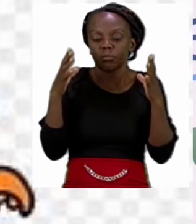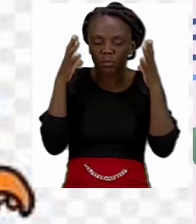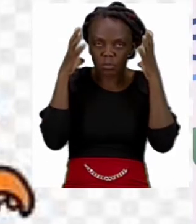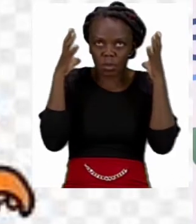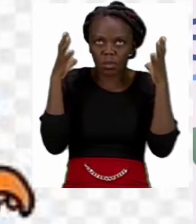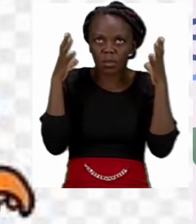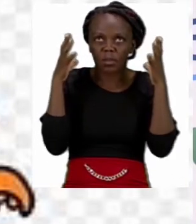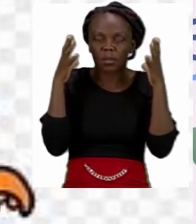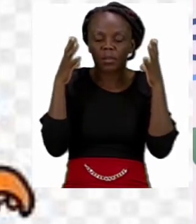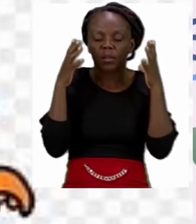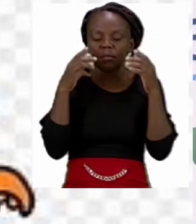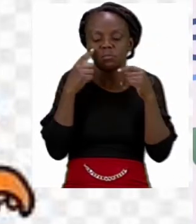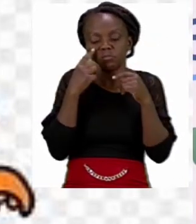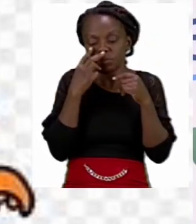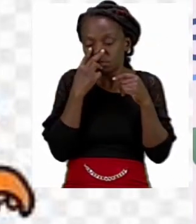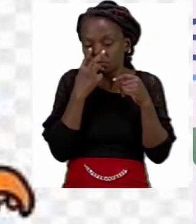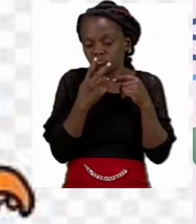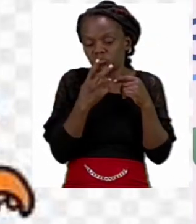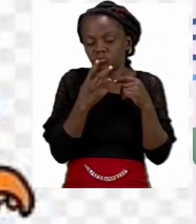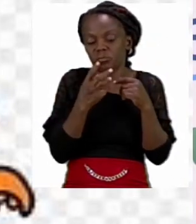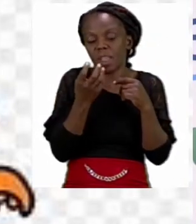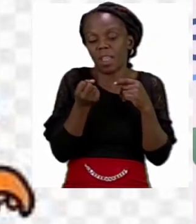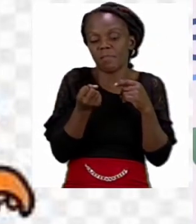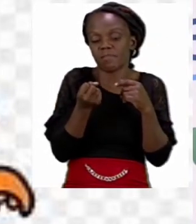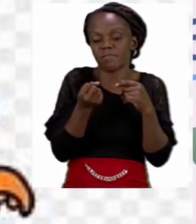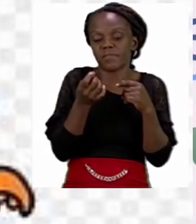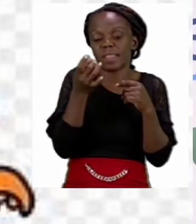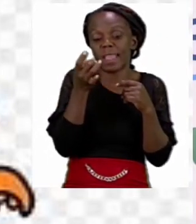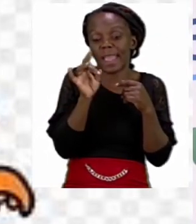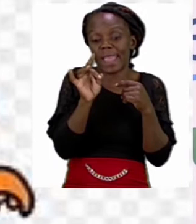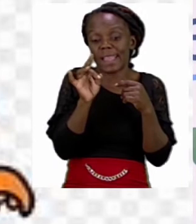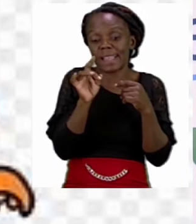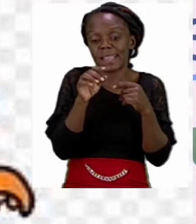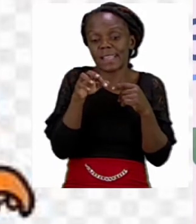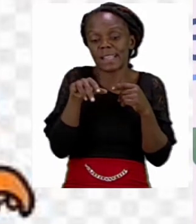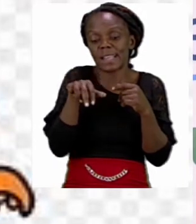it's got 8 legs. Let's try and count them.